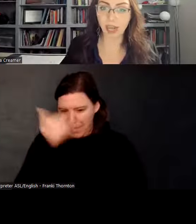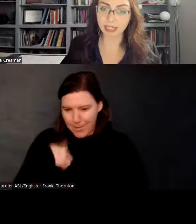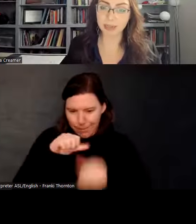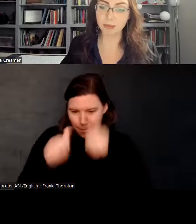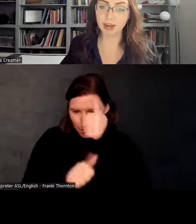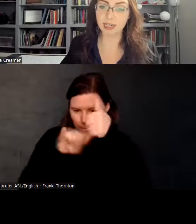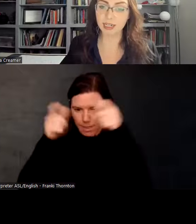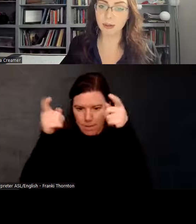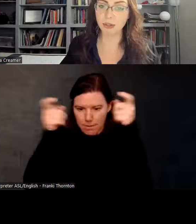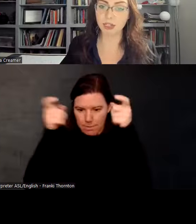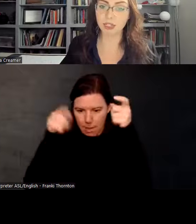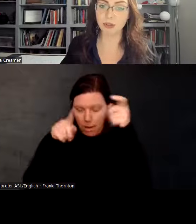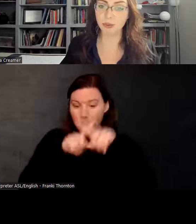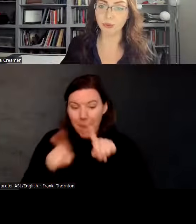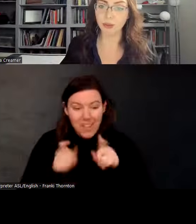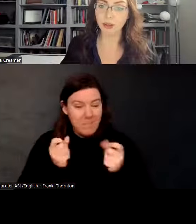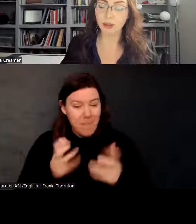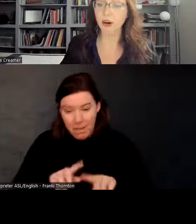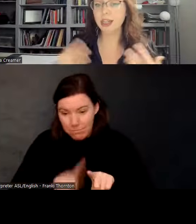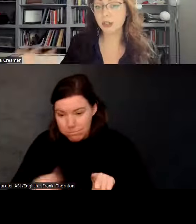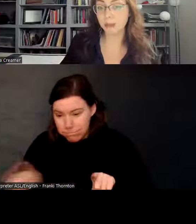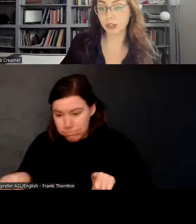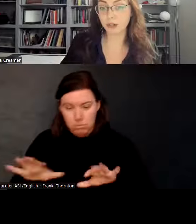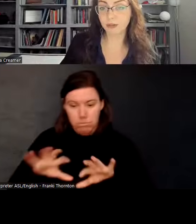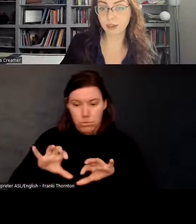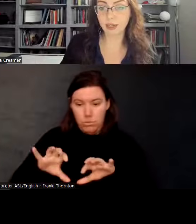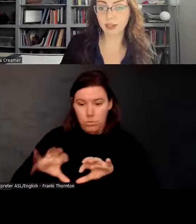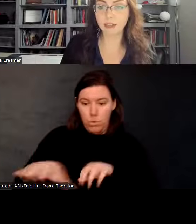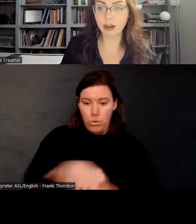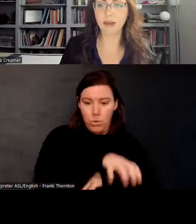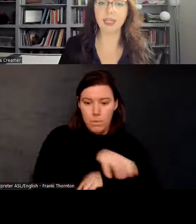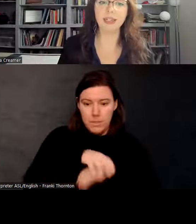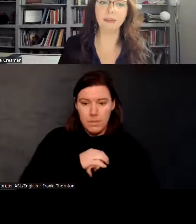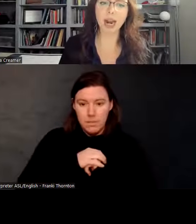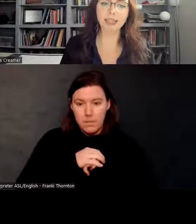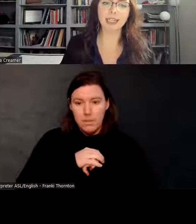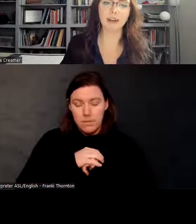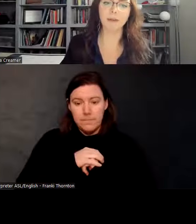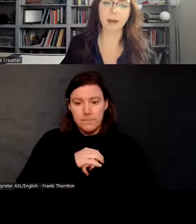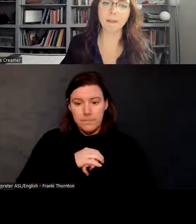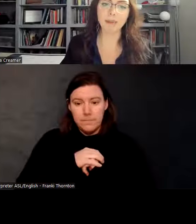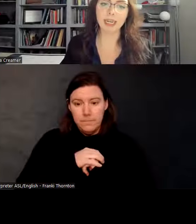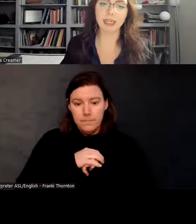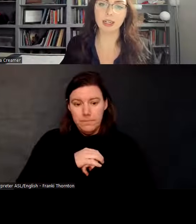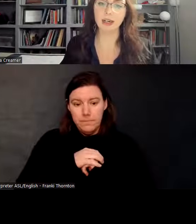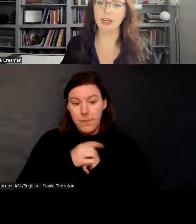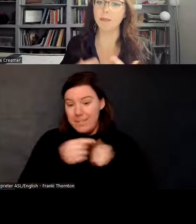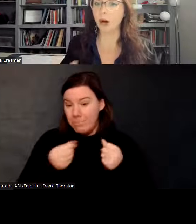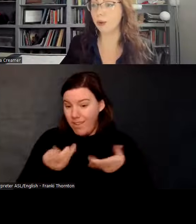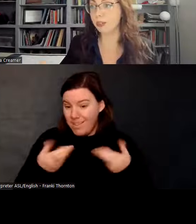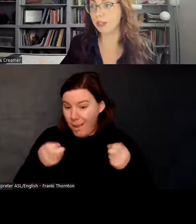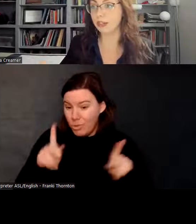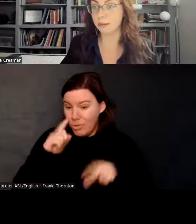imperial hegemony, providing an opportunity for us to observe the development and practice of what may be considered